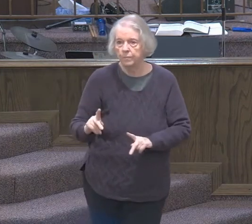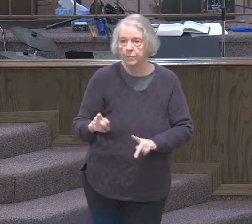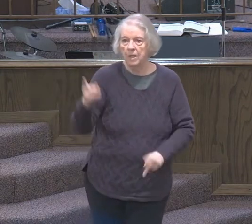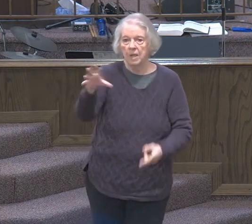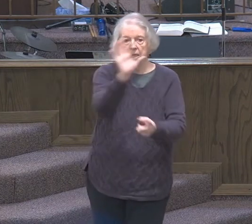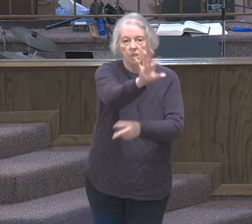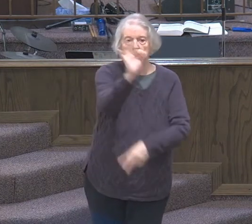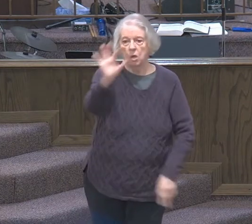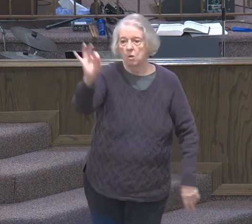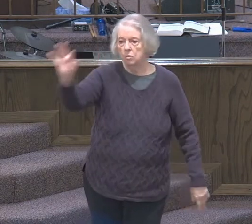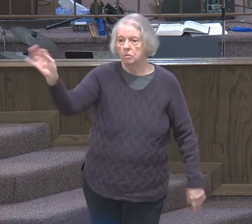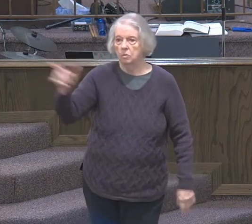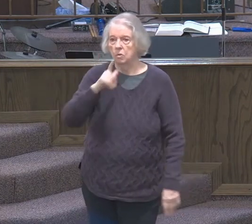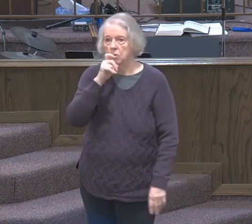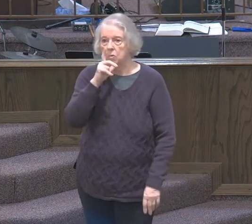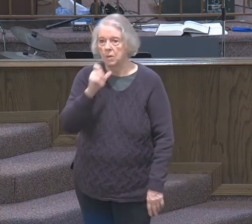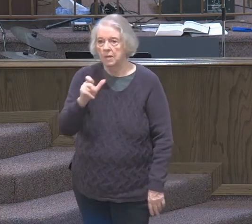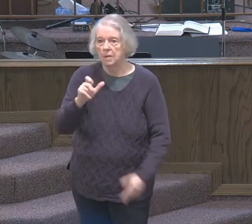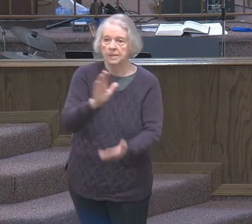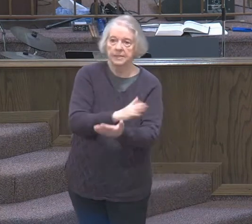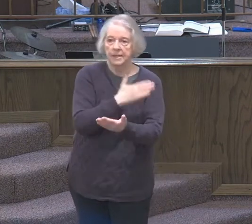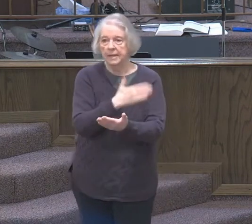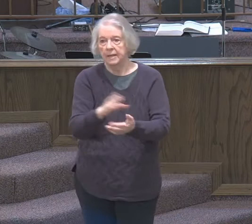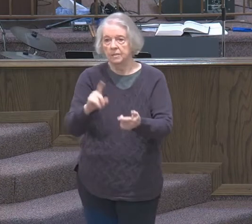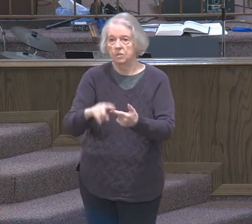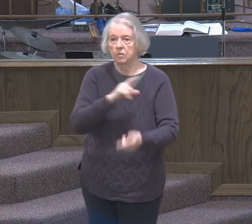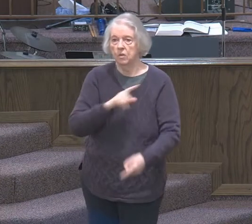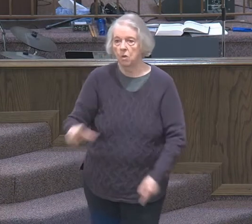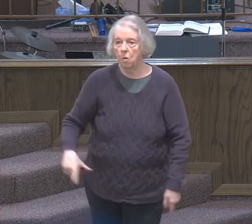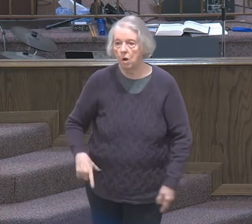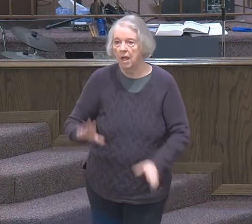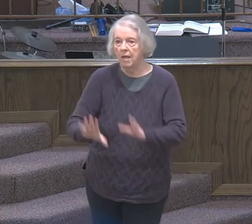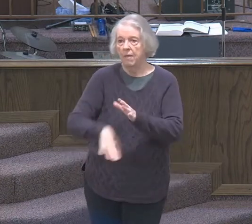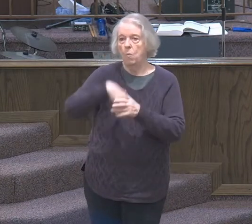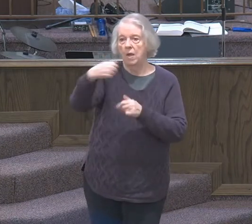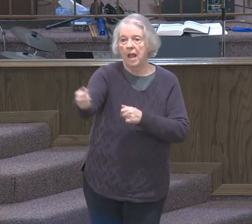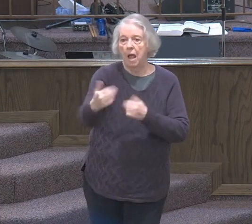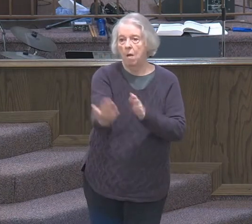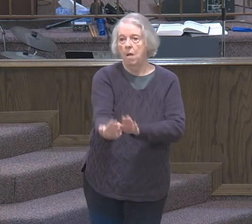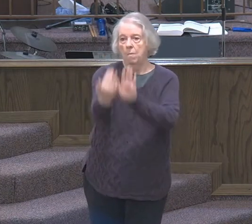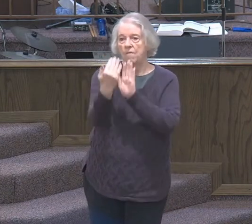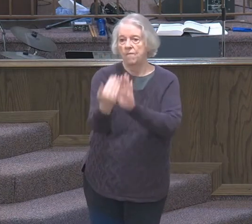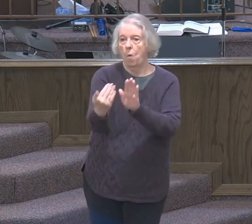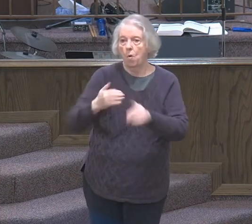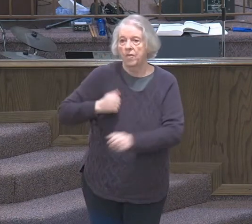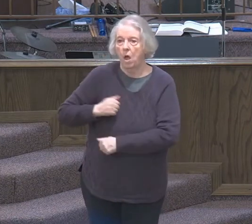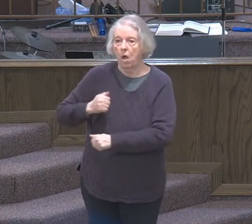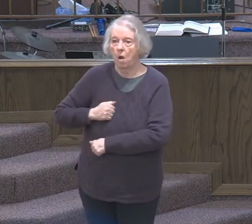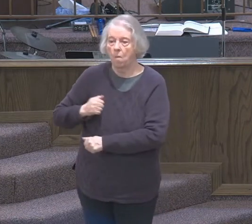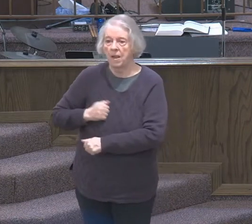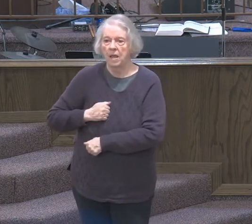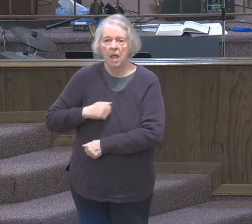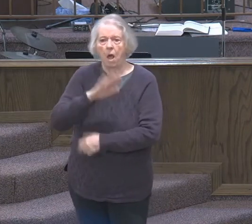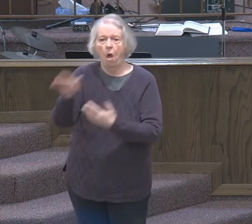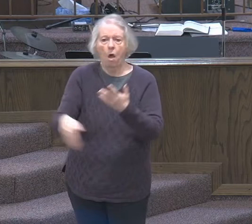should praise the beauty of holiness. And they went out before the army and were saying, "Praise the Lord, for his